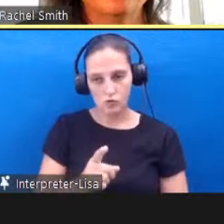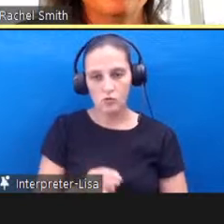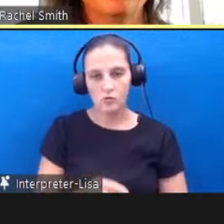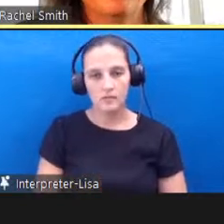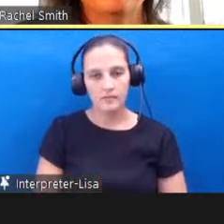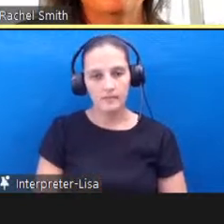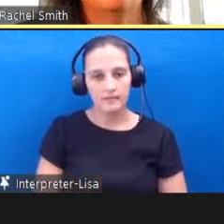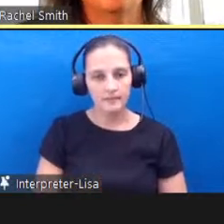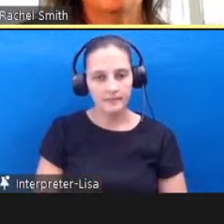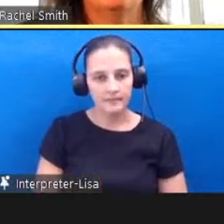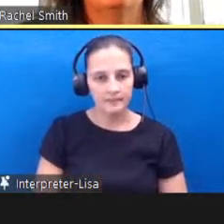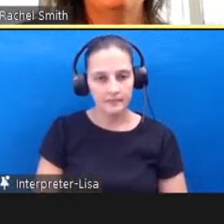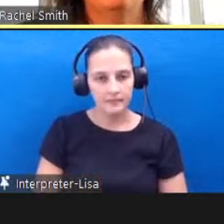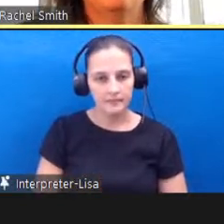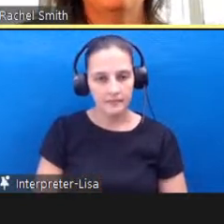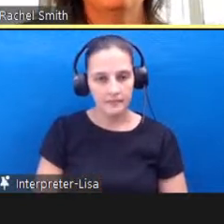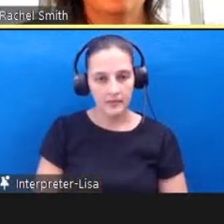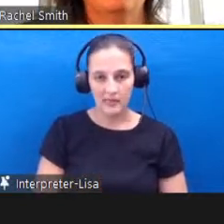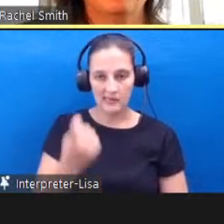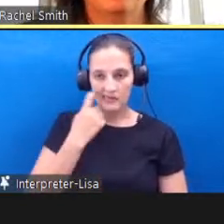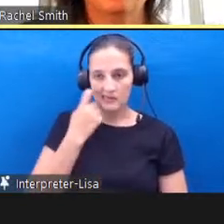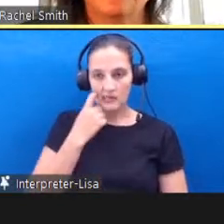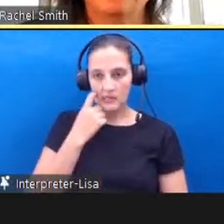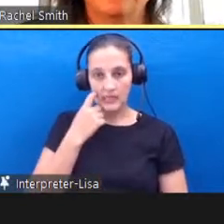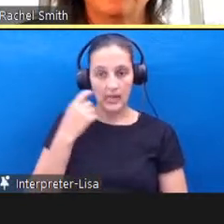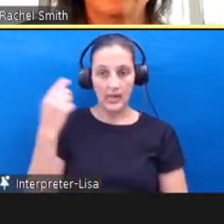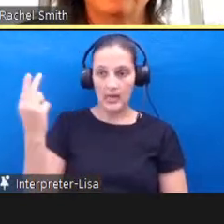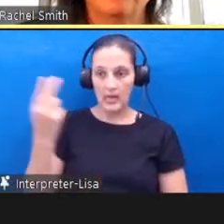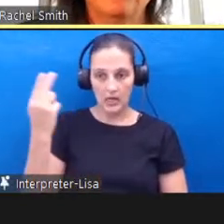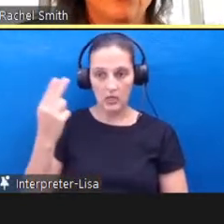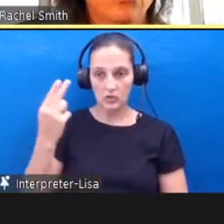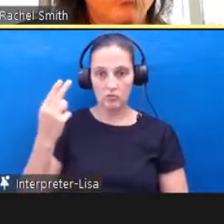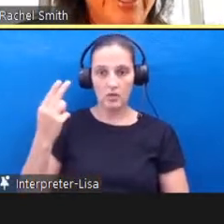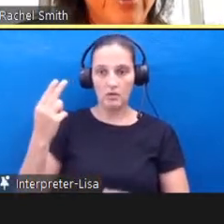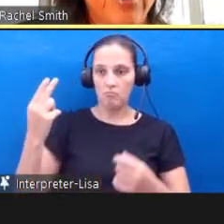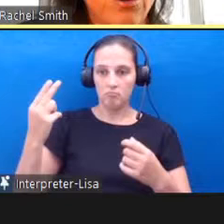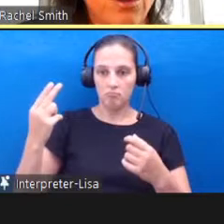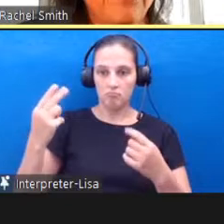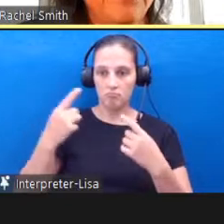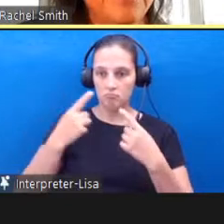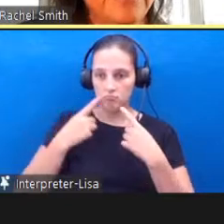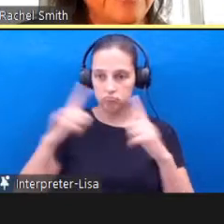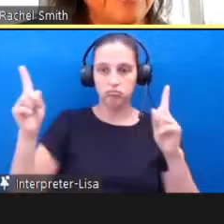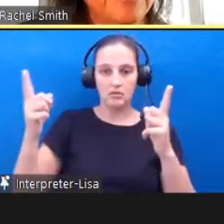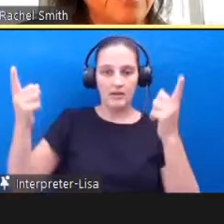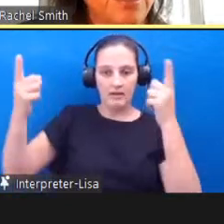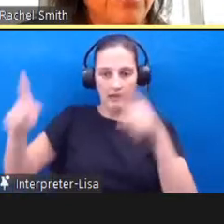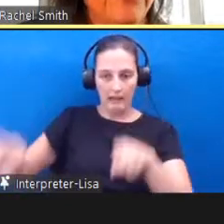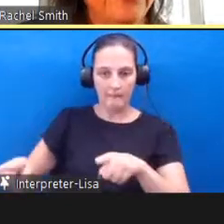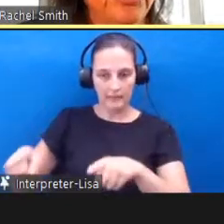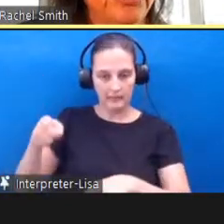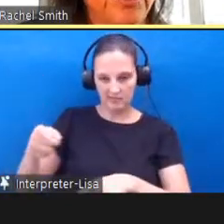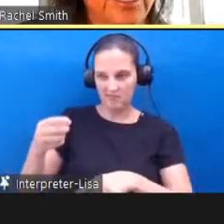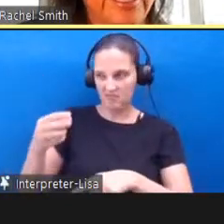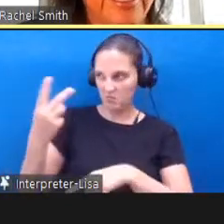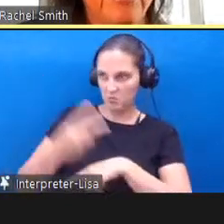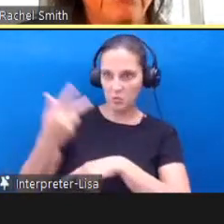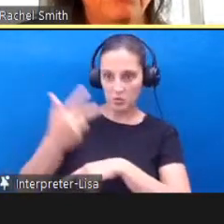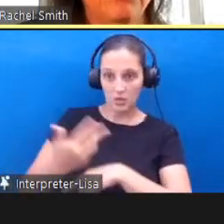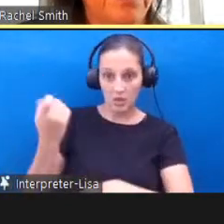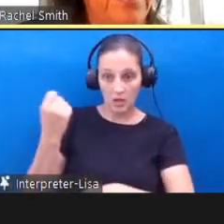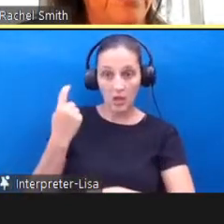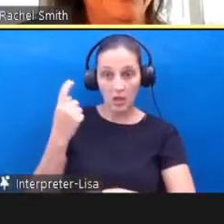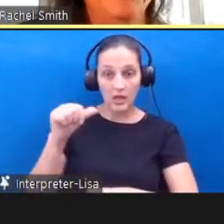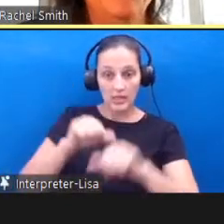there was a historic event the other day, about 2 days ago, I think, where scientists flew